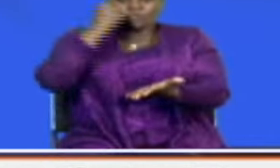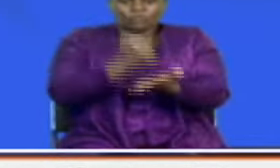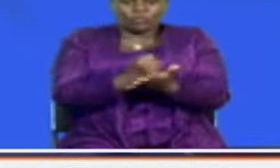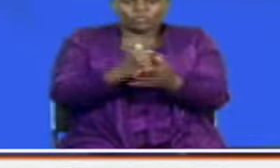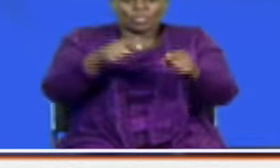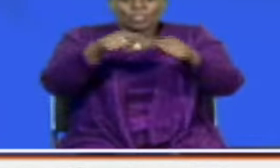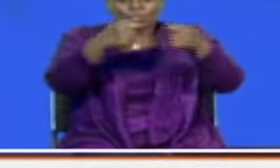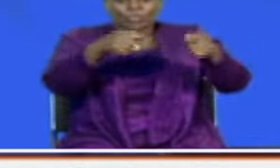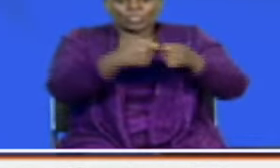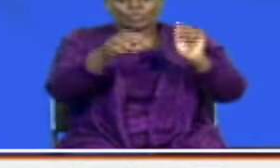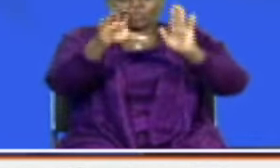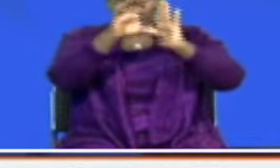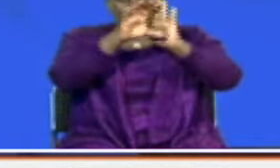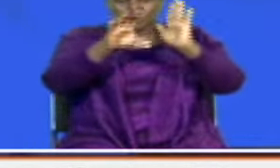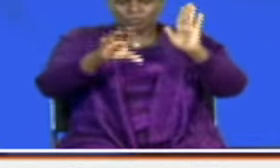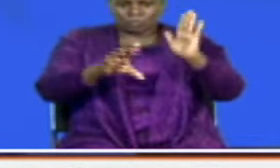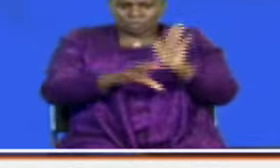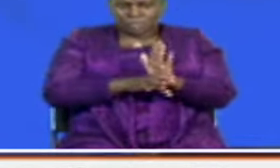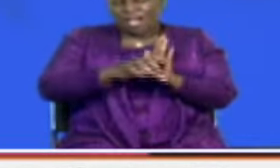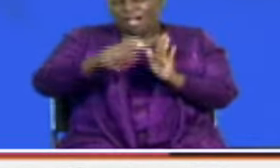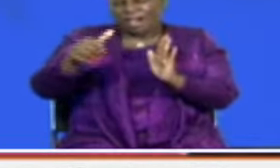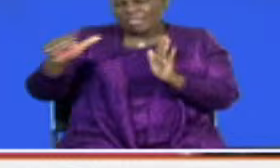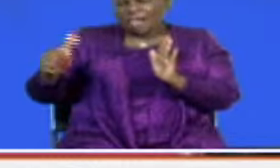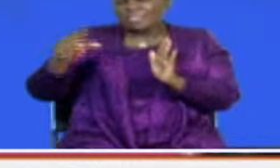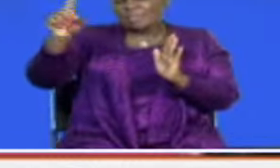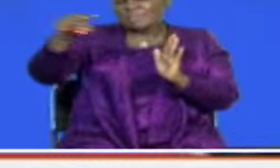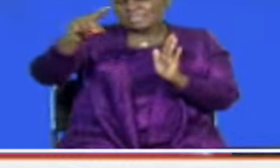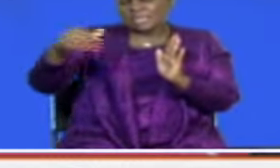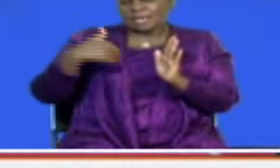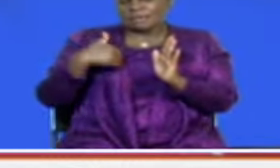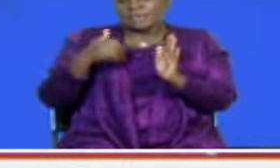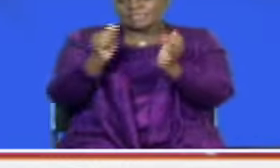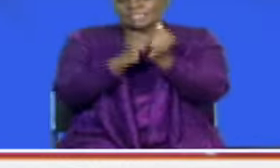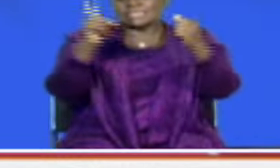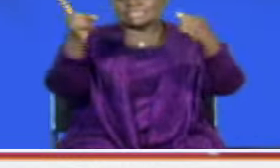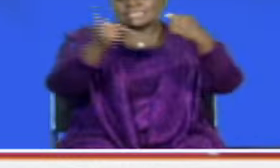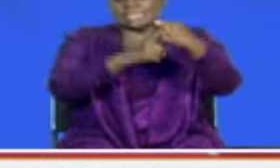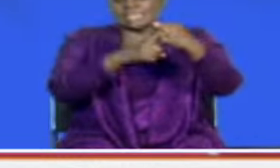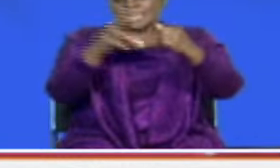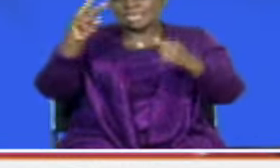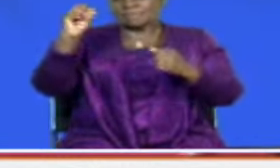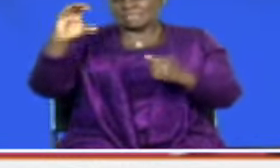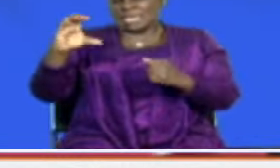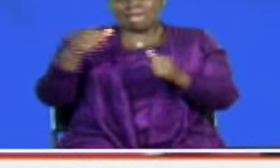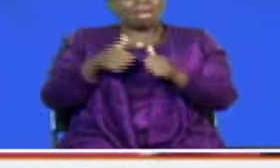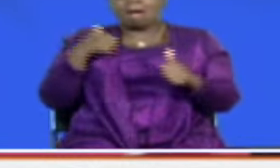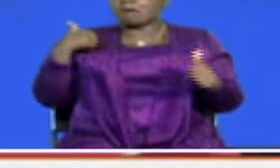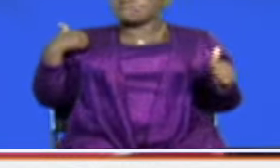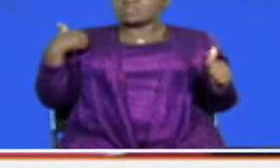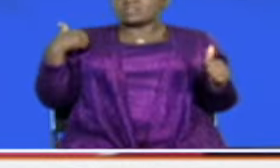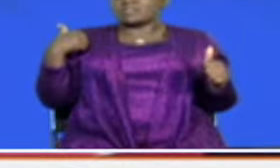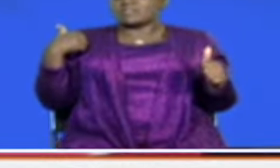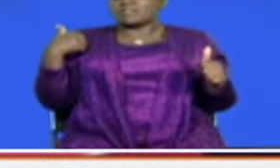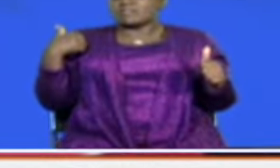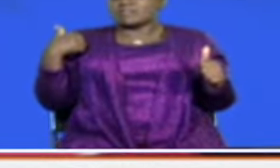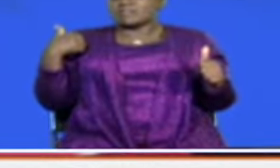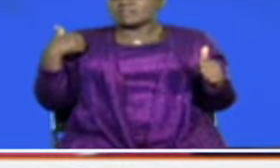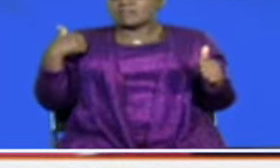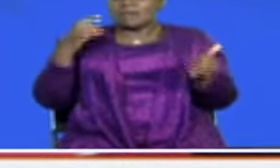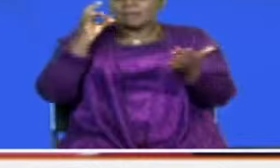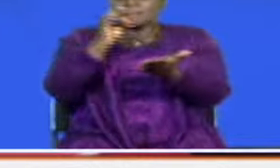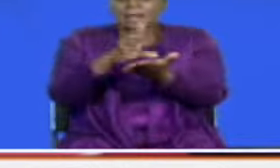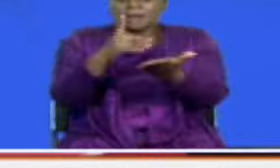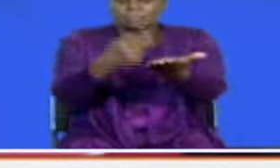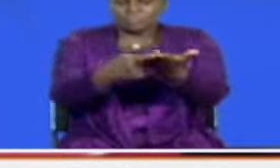and violation of the Constitution, among others. 16 MCAs, however, boycotted the impeachment debate. The